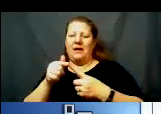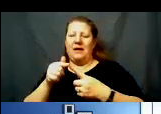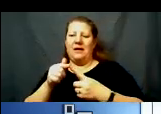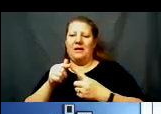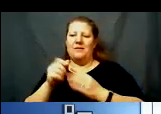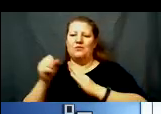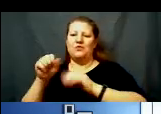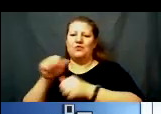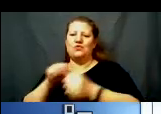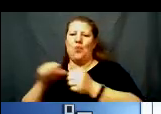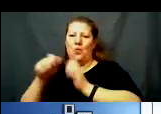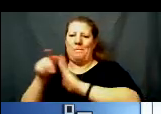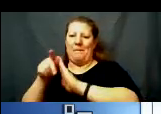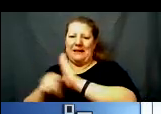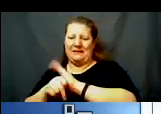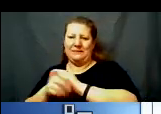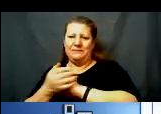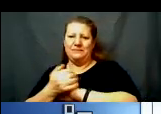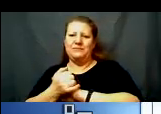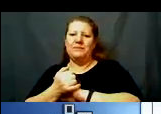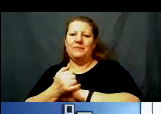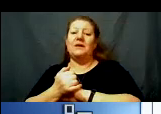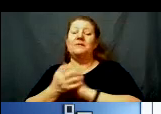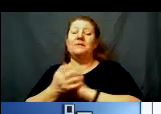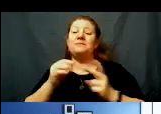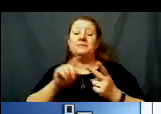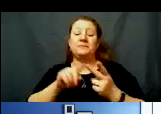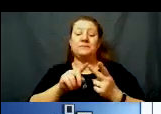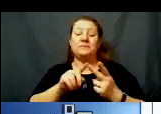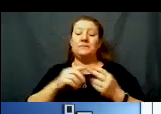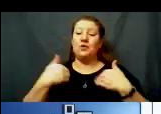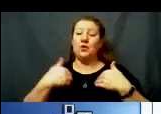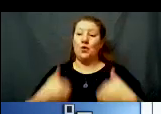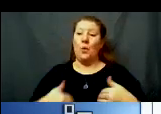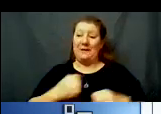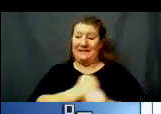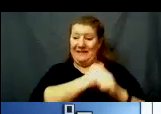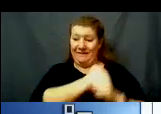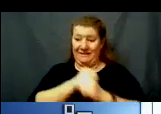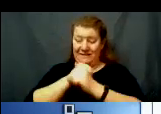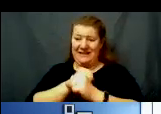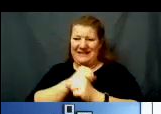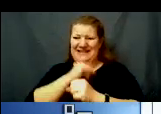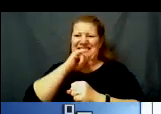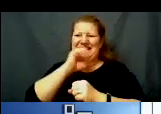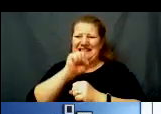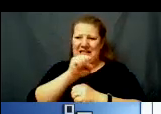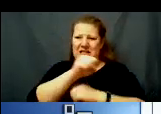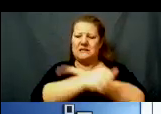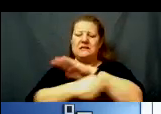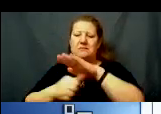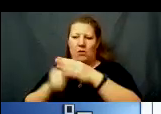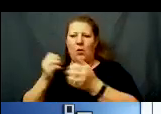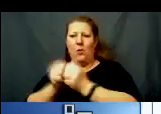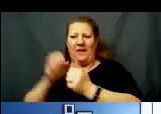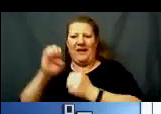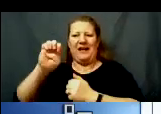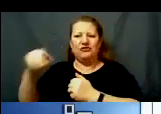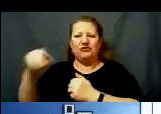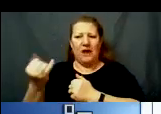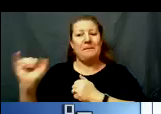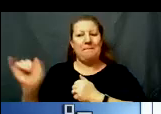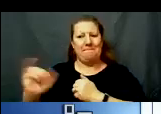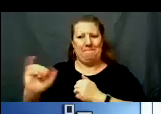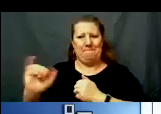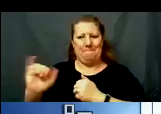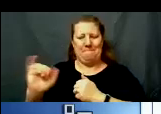policy. I also want to make the argument that human enslavement is a form of environmental injustice. So thinking about